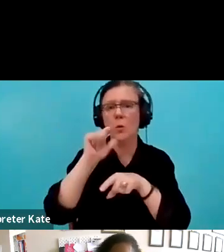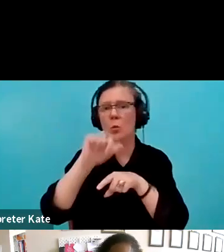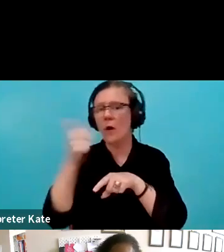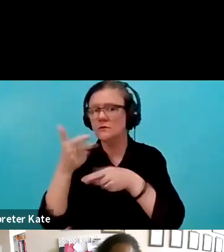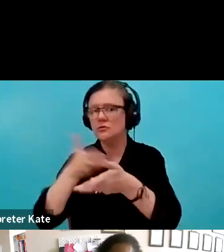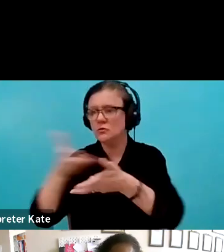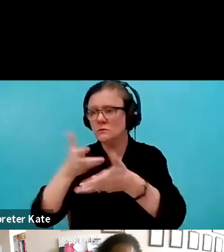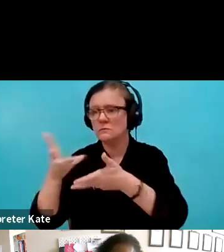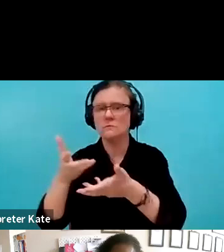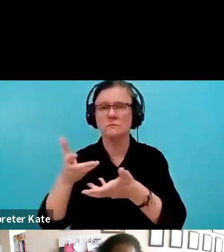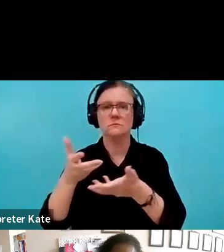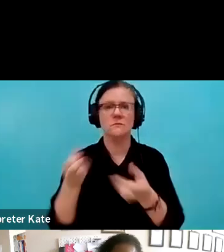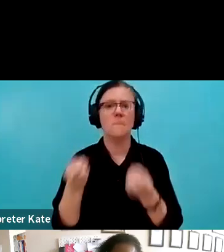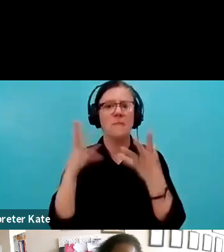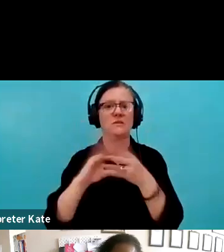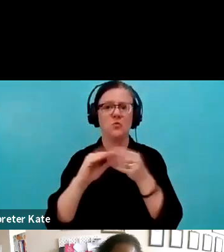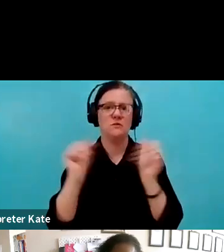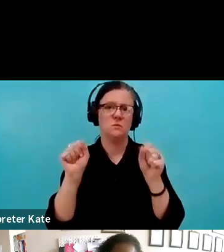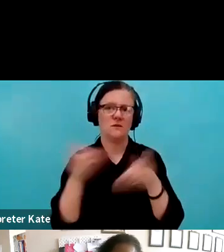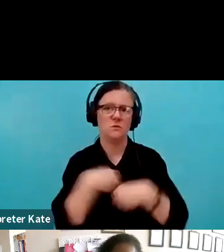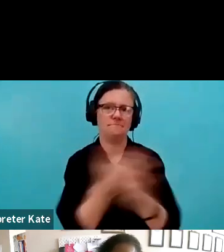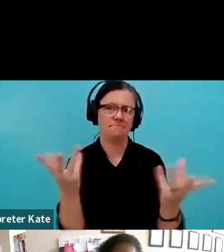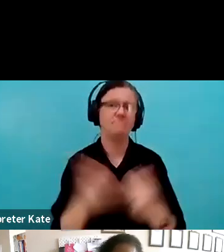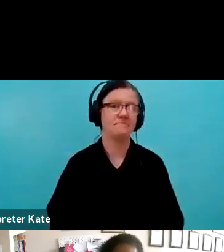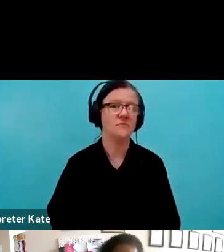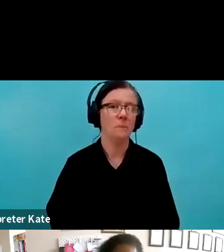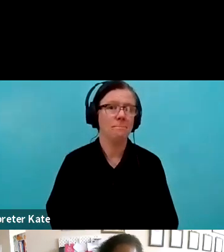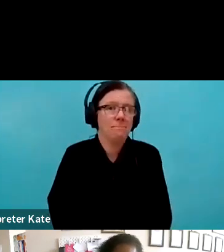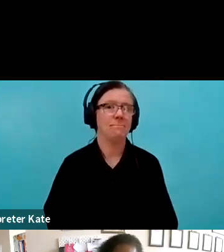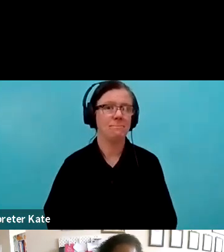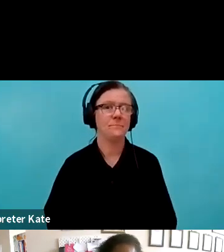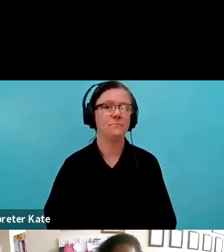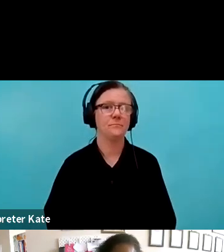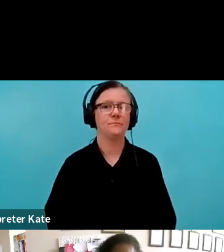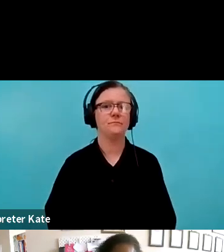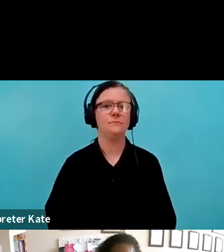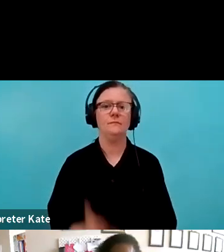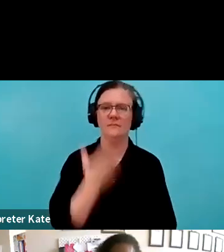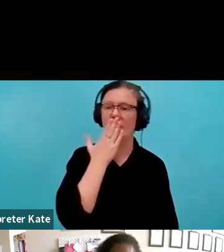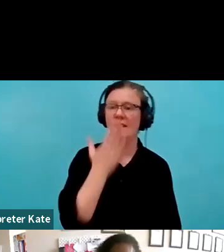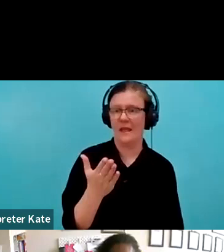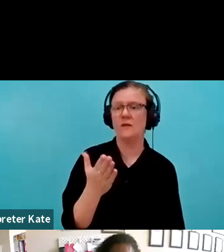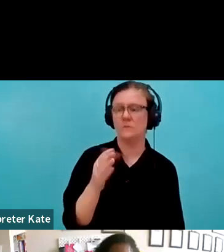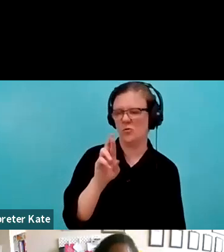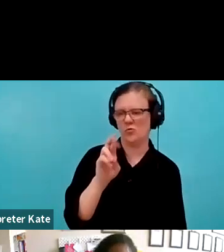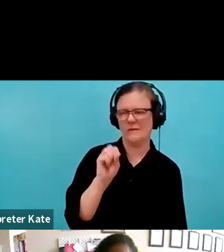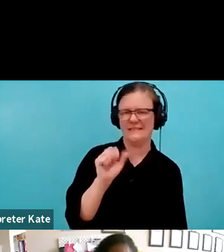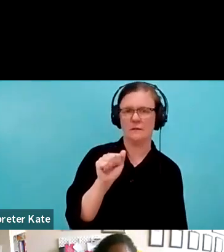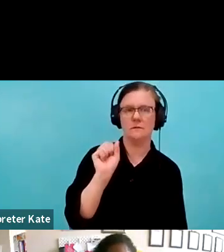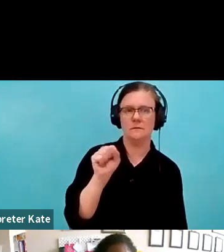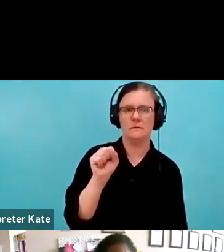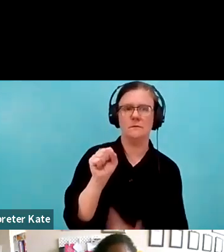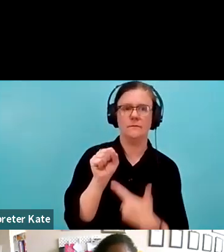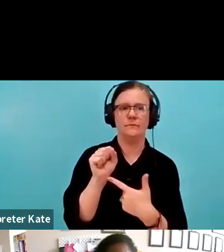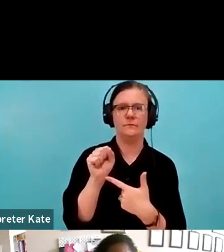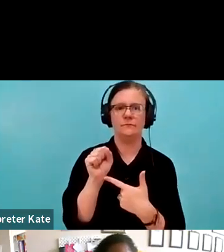and elevate as many voices as possible. So, yeah. Thank you. Yeah, and I'm gonna come to